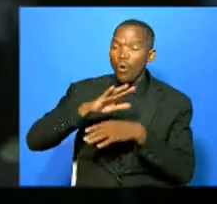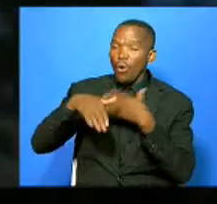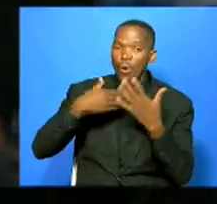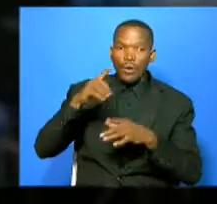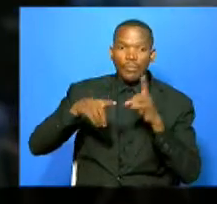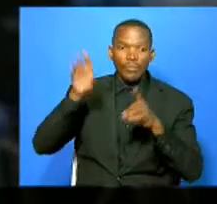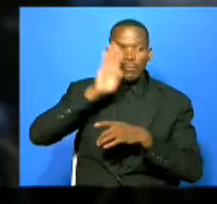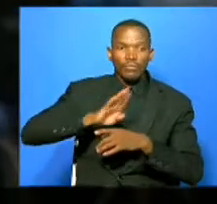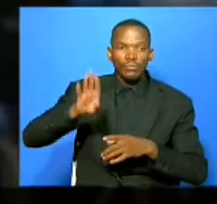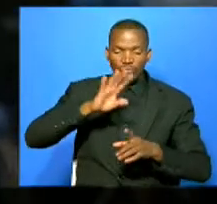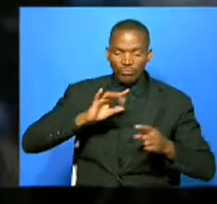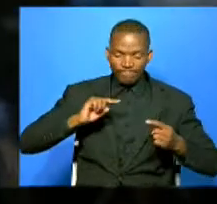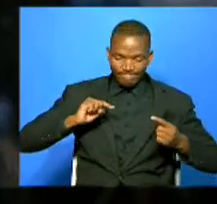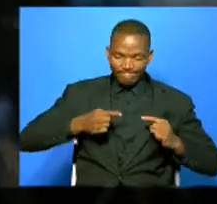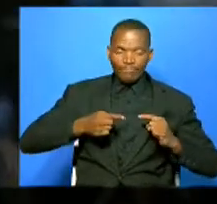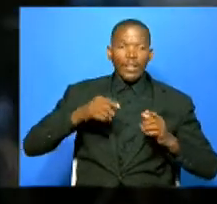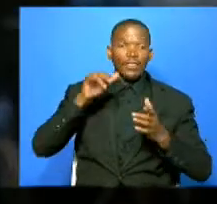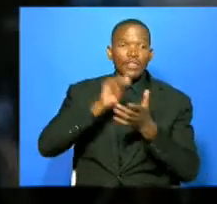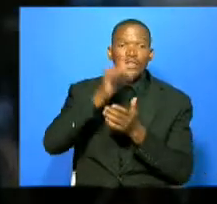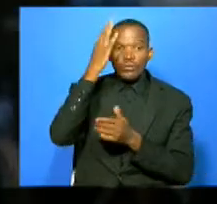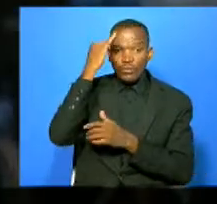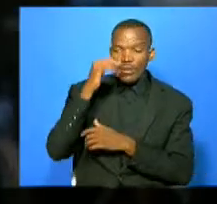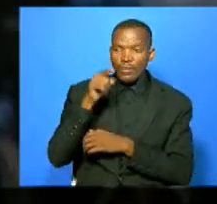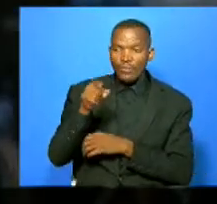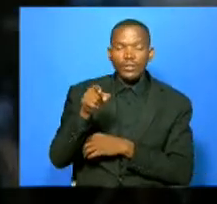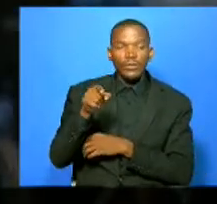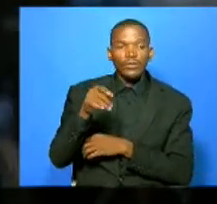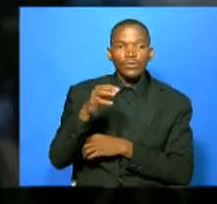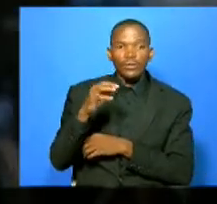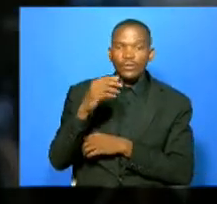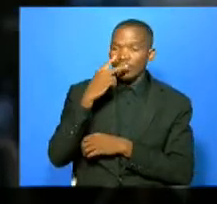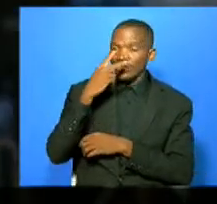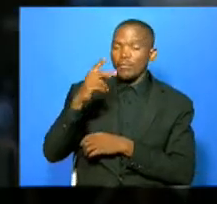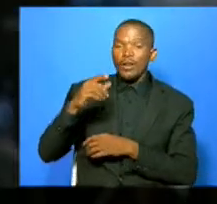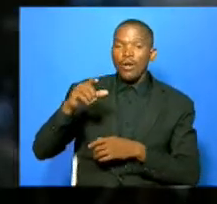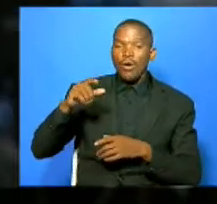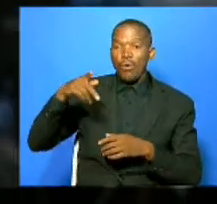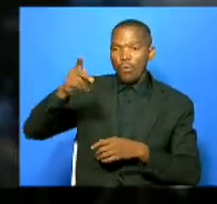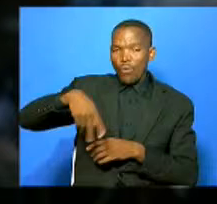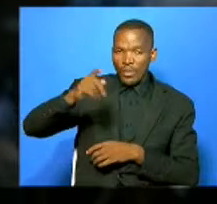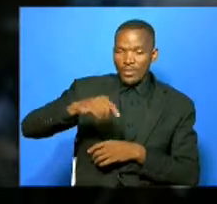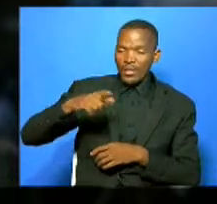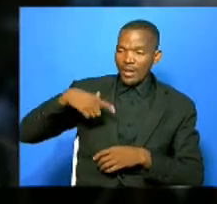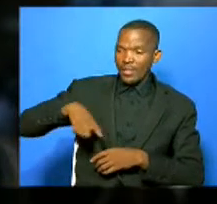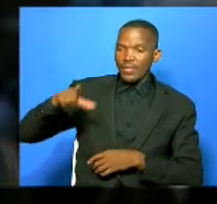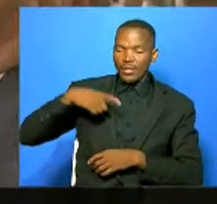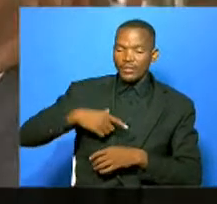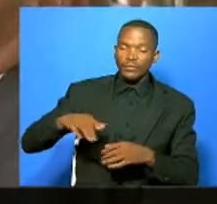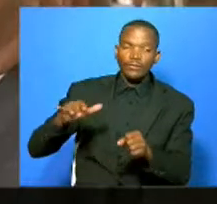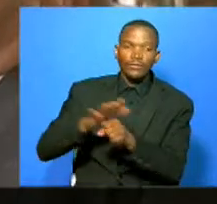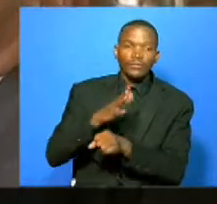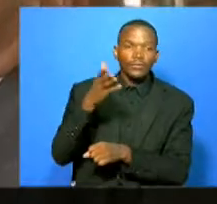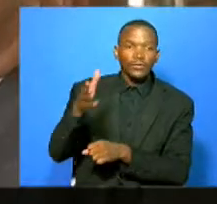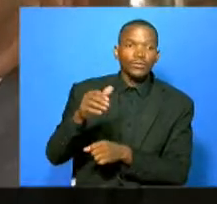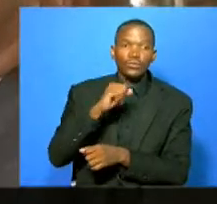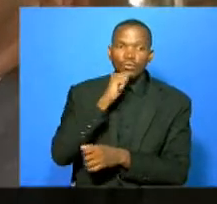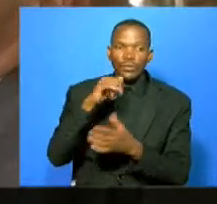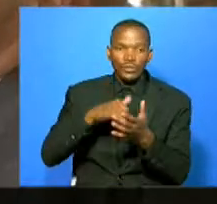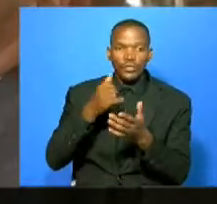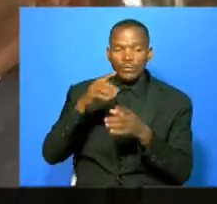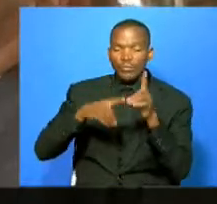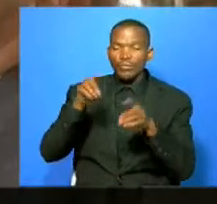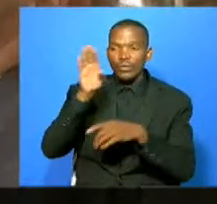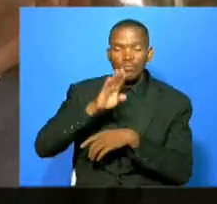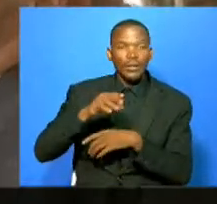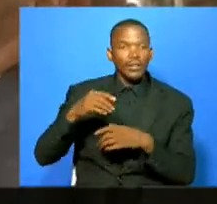mongwe le mongwe ke sone se o bonang gompieno kgotha lethakane e tetse mme ebile e sa tala batho ba lethakane